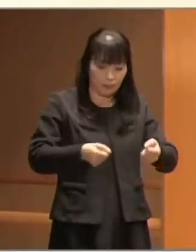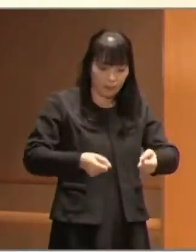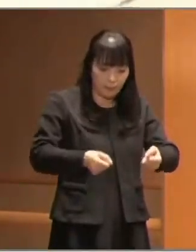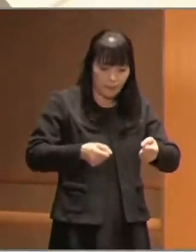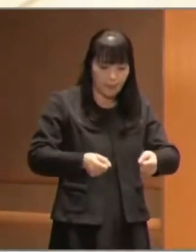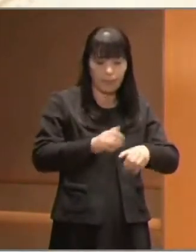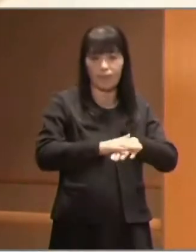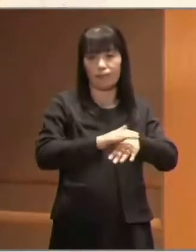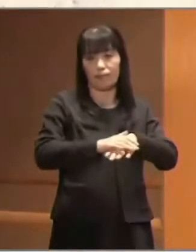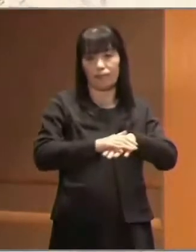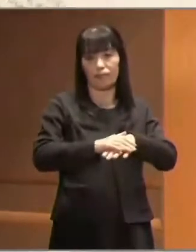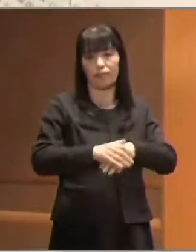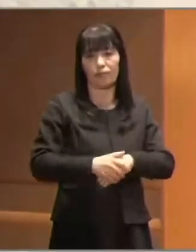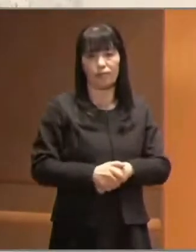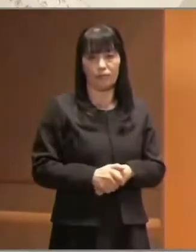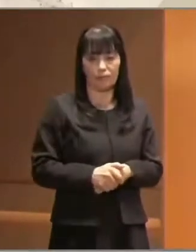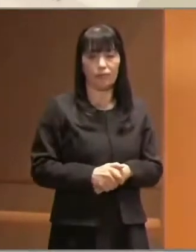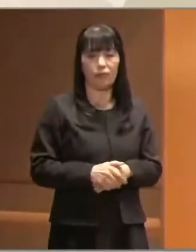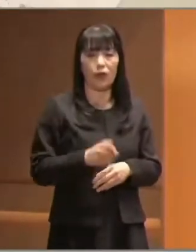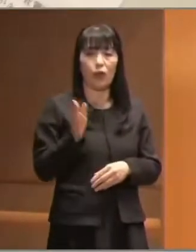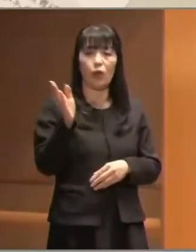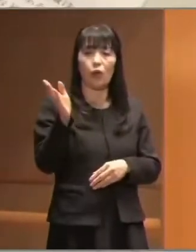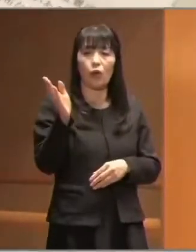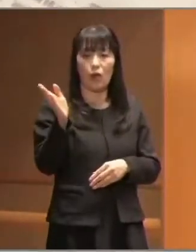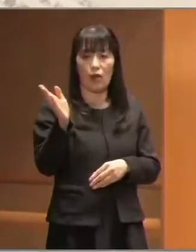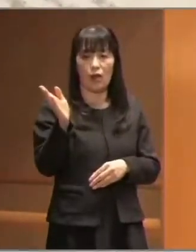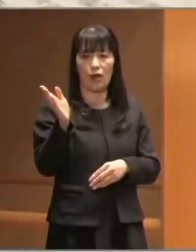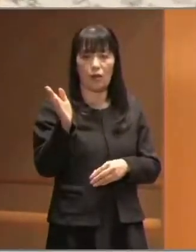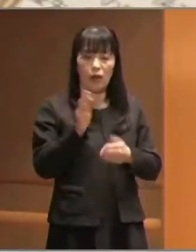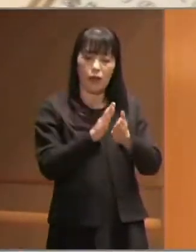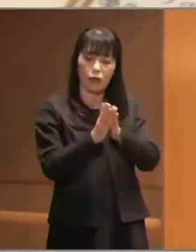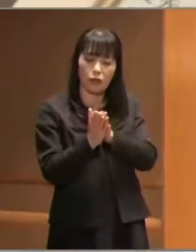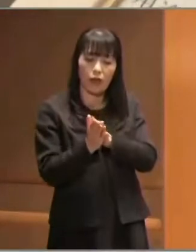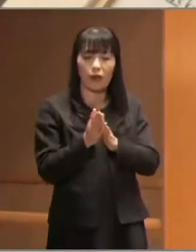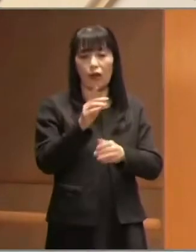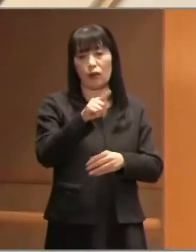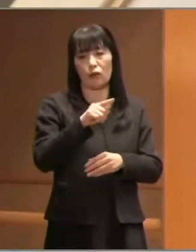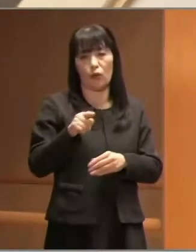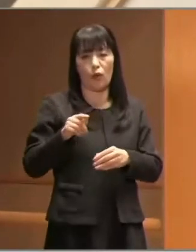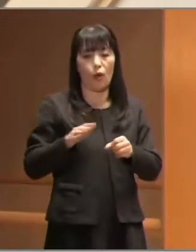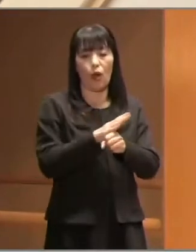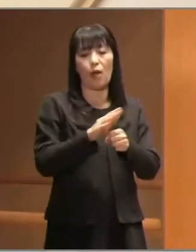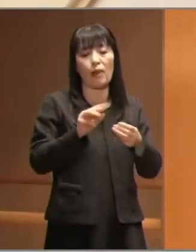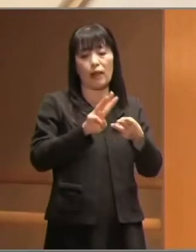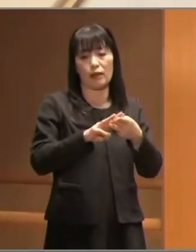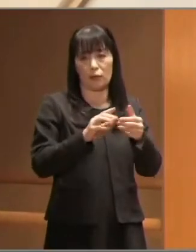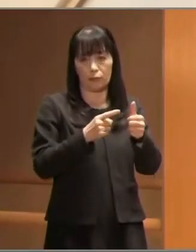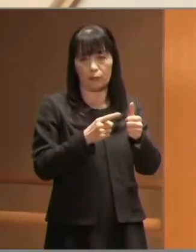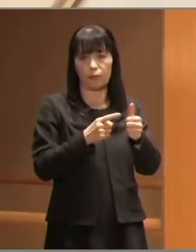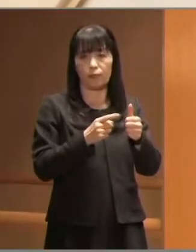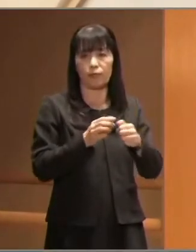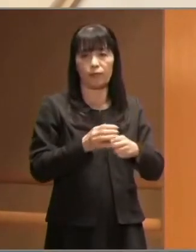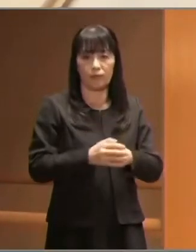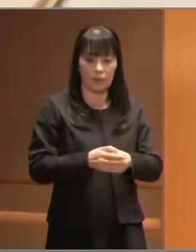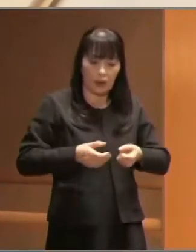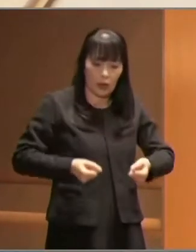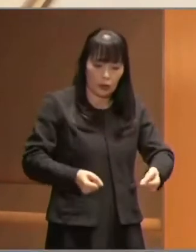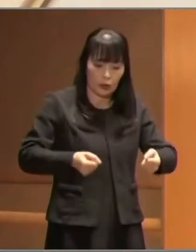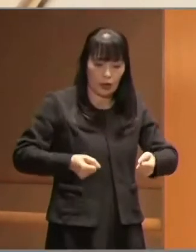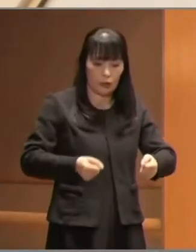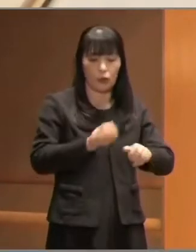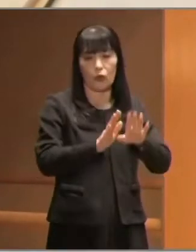that's how this person is making paper. So this is Mr. Hamada, who is a living national